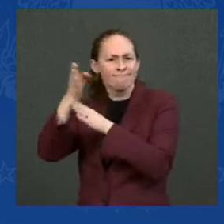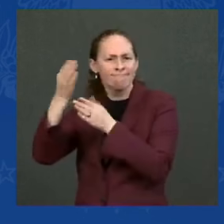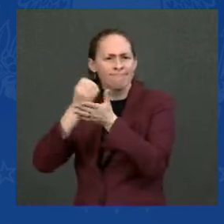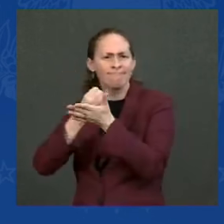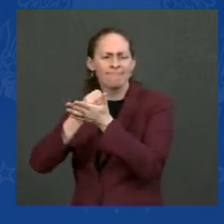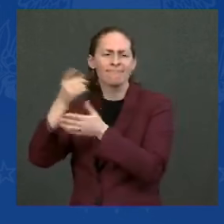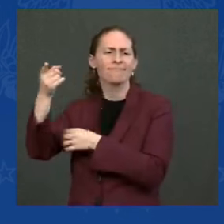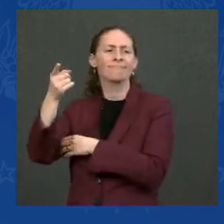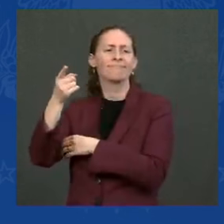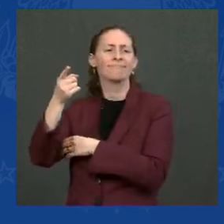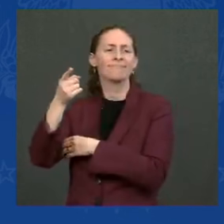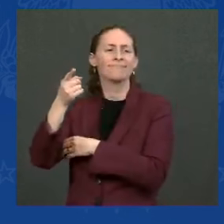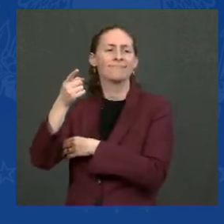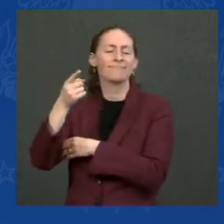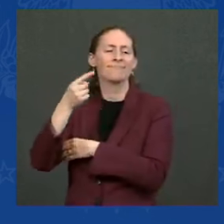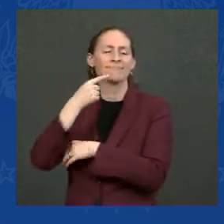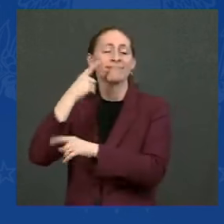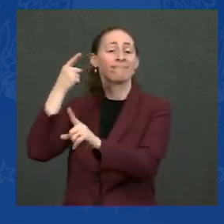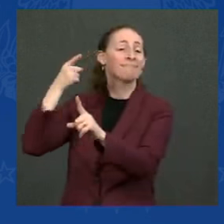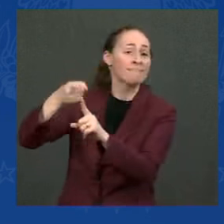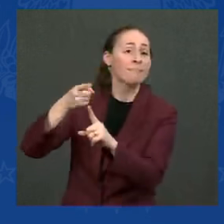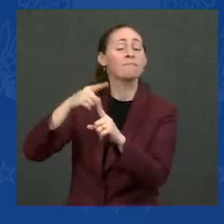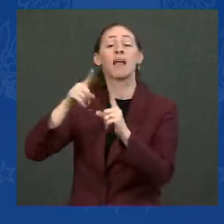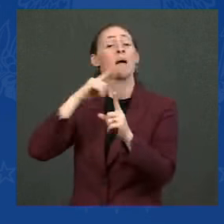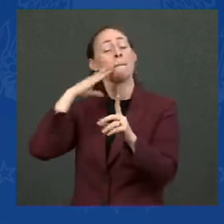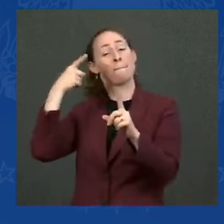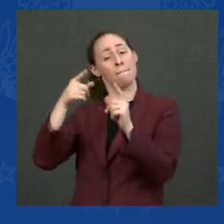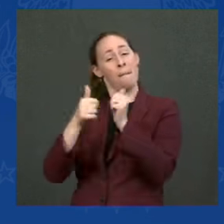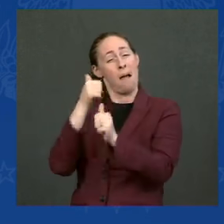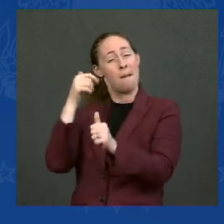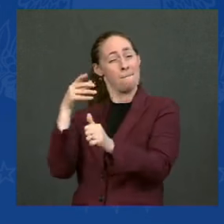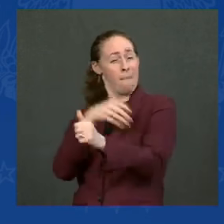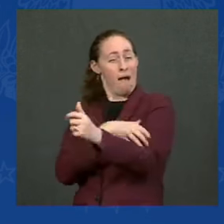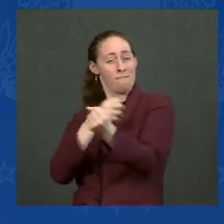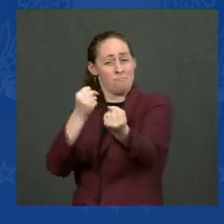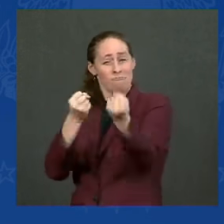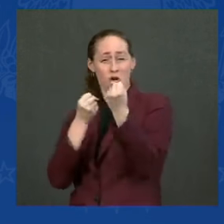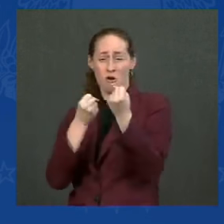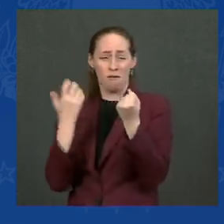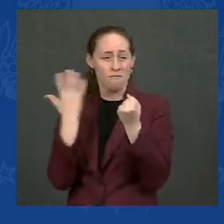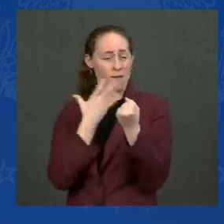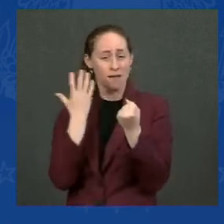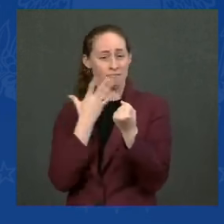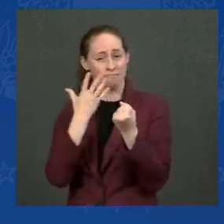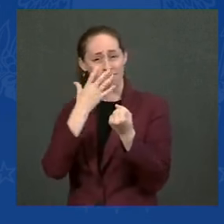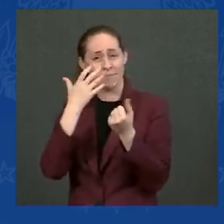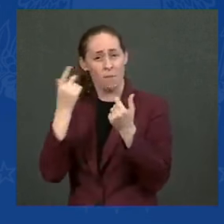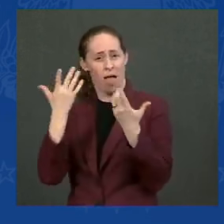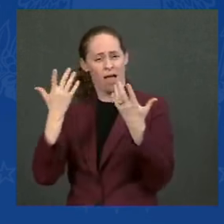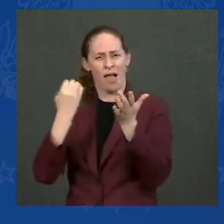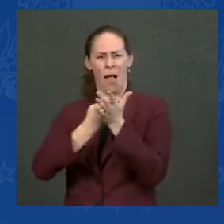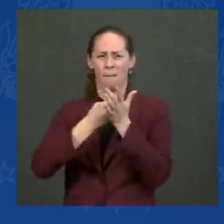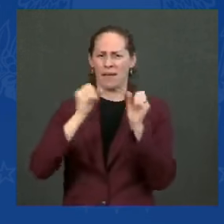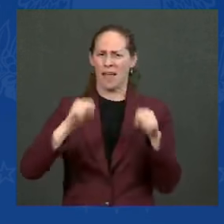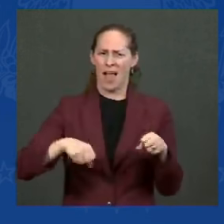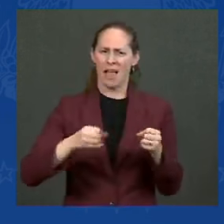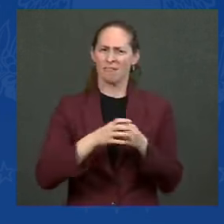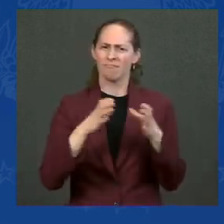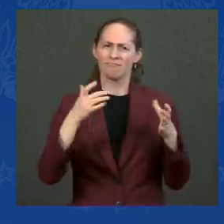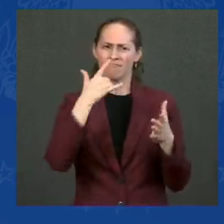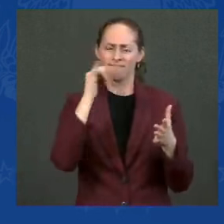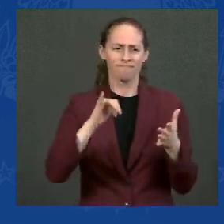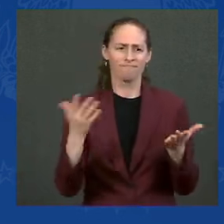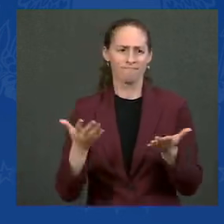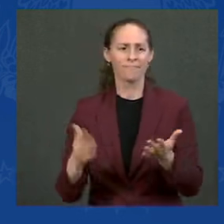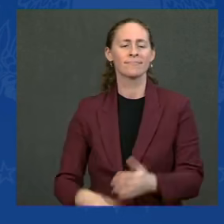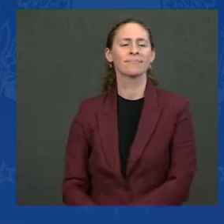didn't say single — the most powerful economic stimulus ever enacted, end of quote. Third point I'd like to make. The